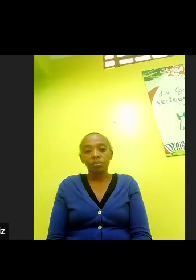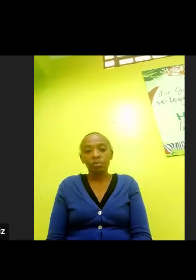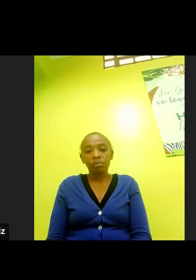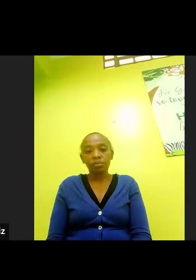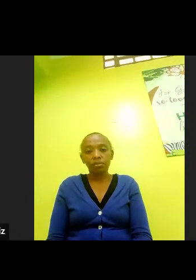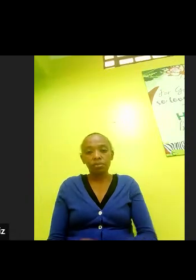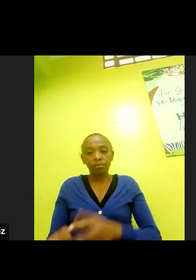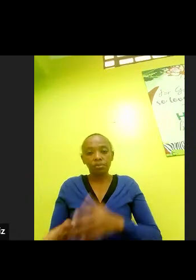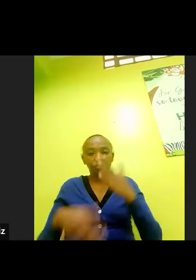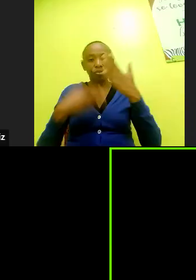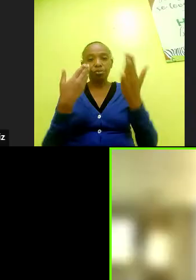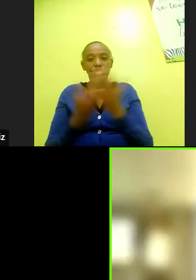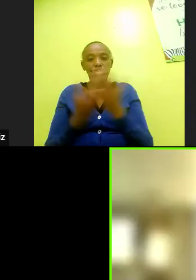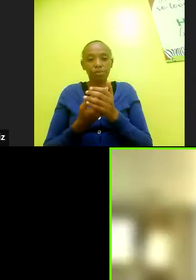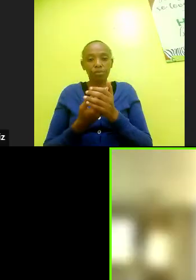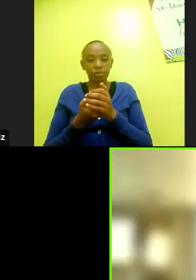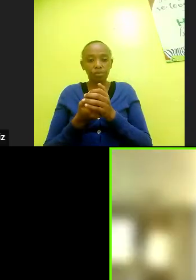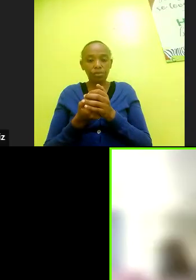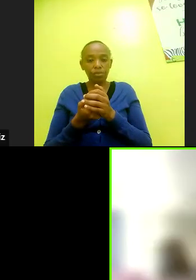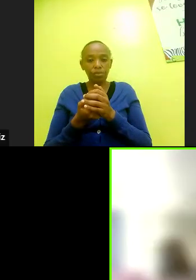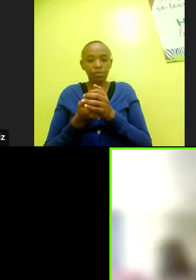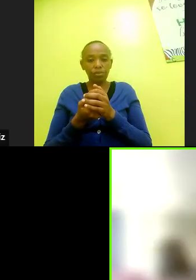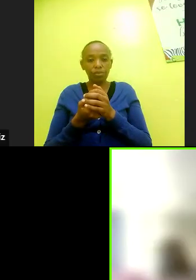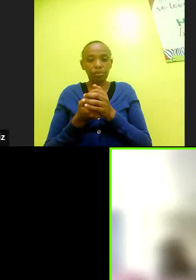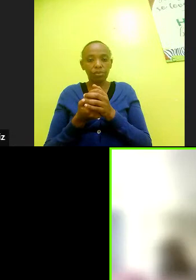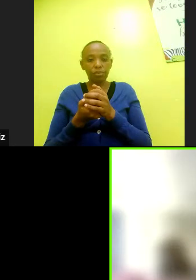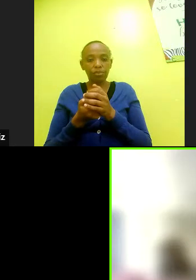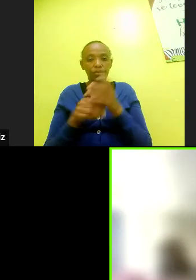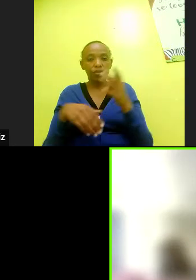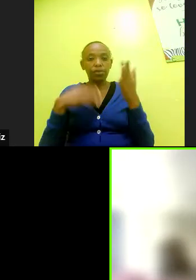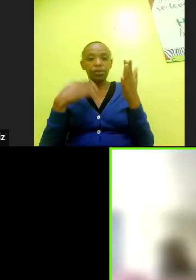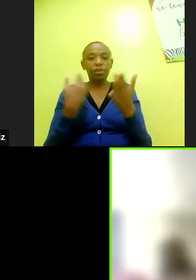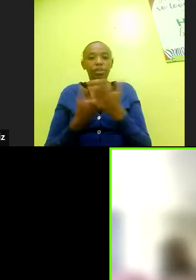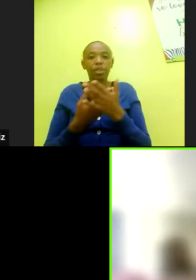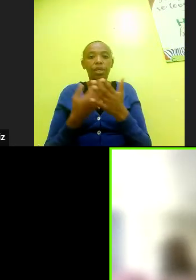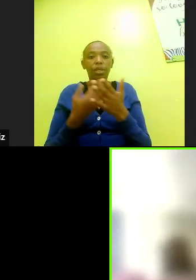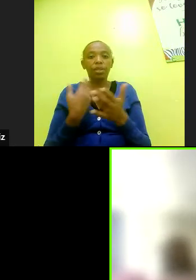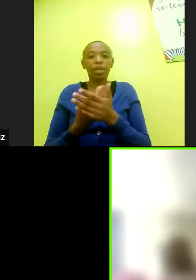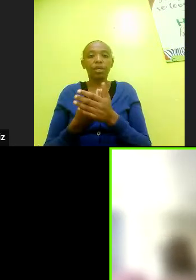Sandrine? Okay. Yes, thank you. Thank you very much, Nicole.